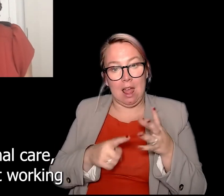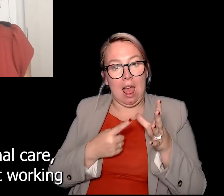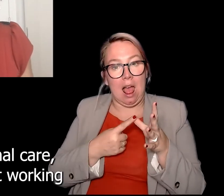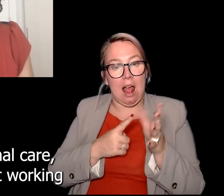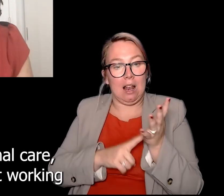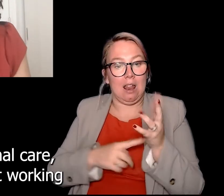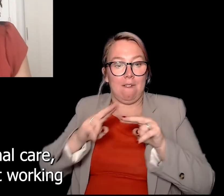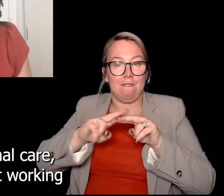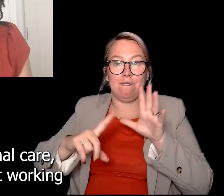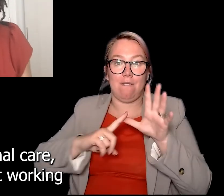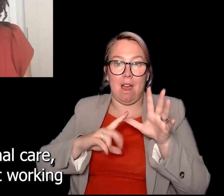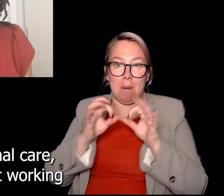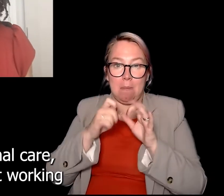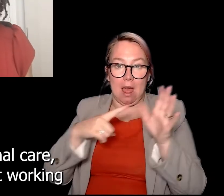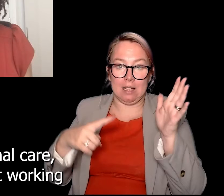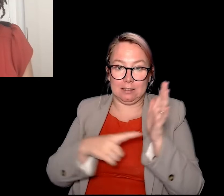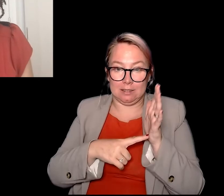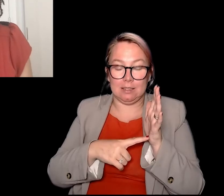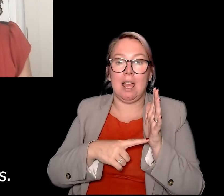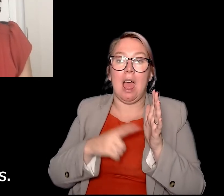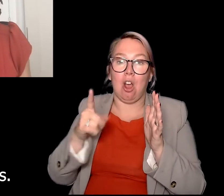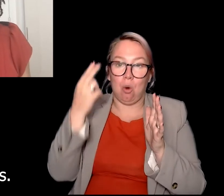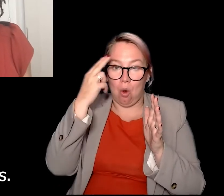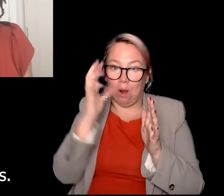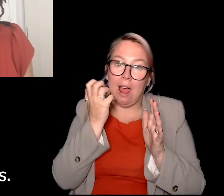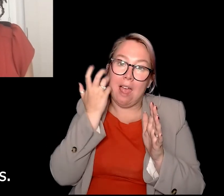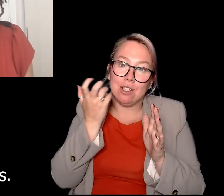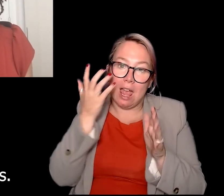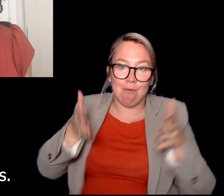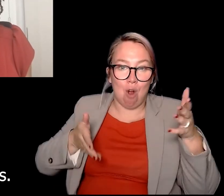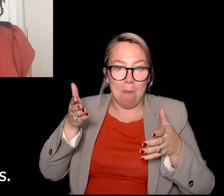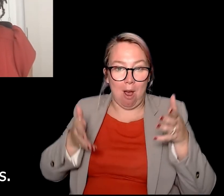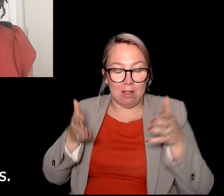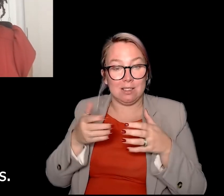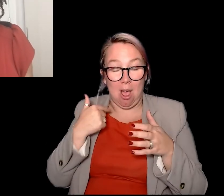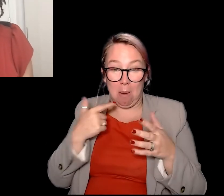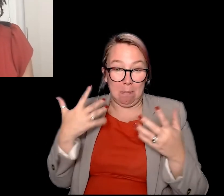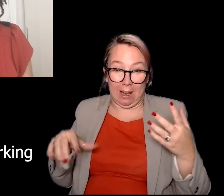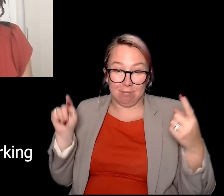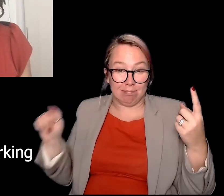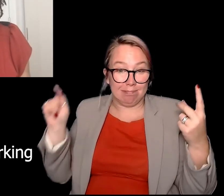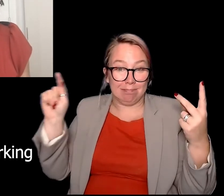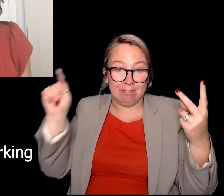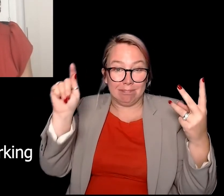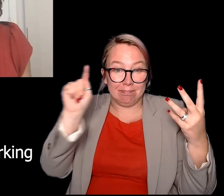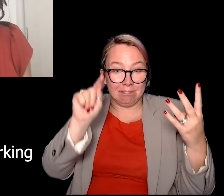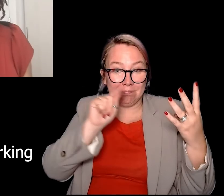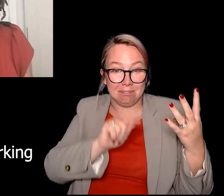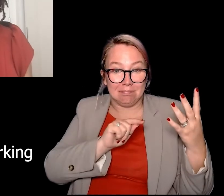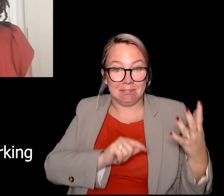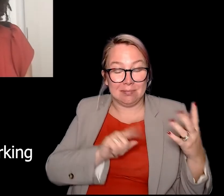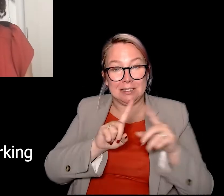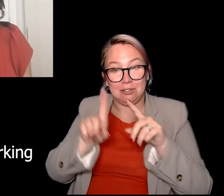personal care. And now I'm over at Alphabet, working in a new bet called Everyday Robots. So